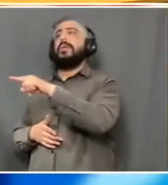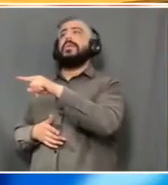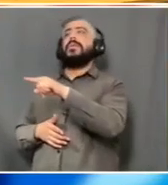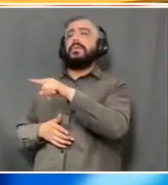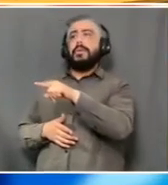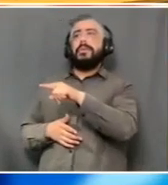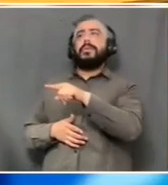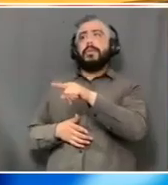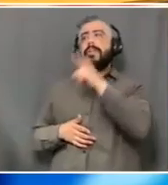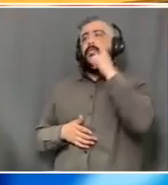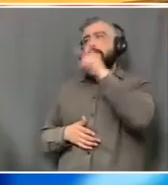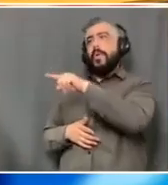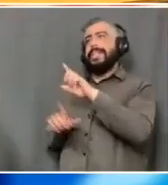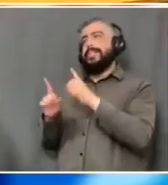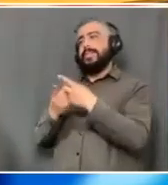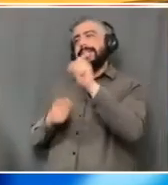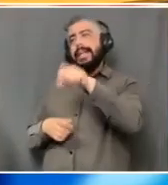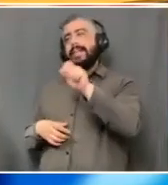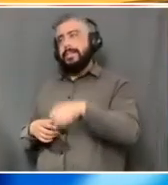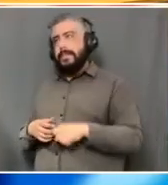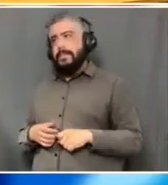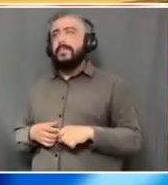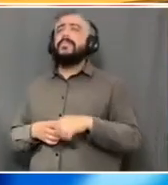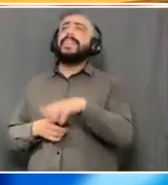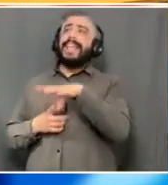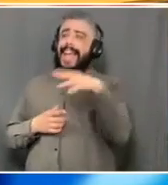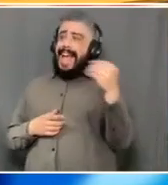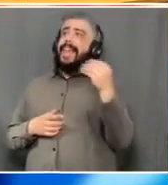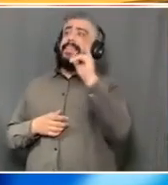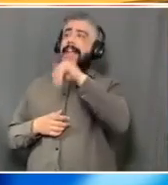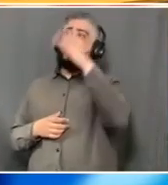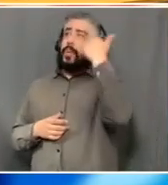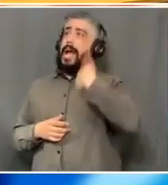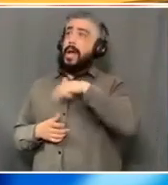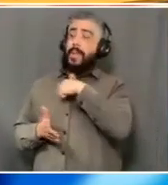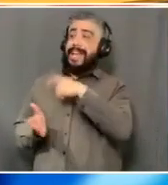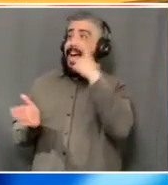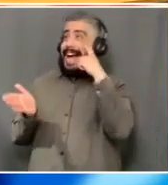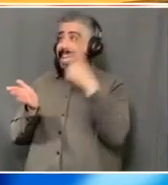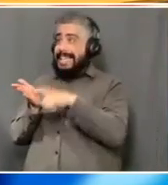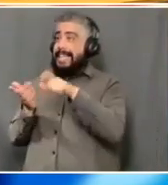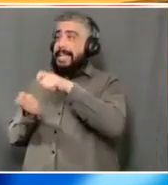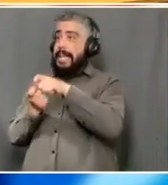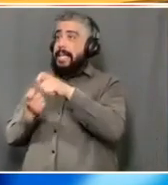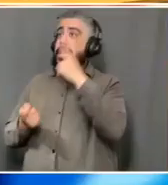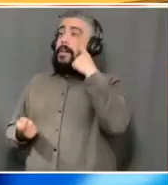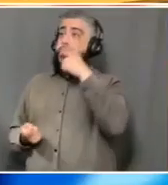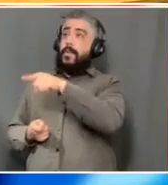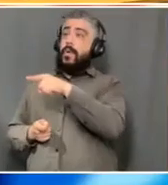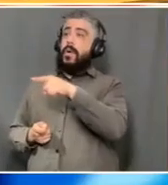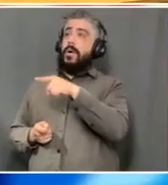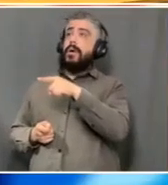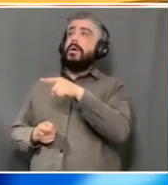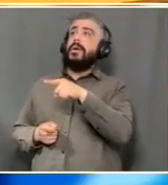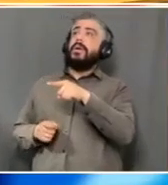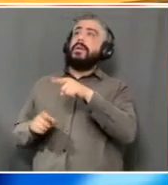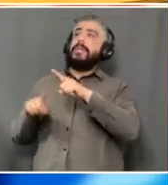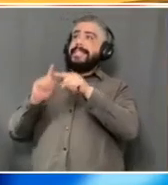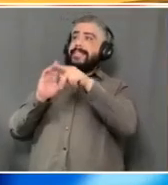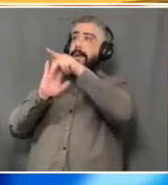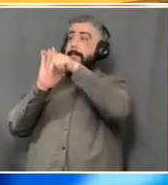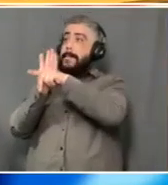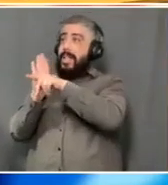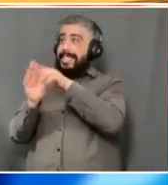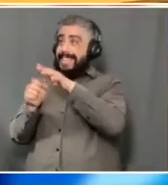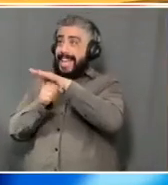for the district. And it is kind of why we highlighted in terms of like the different kind of policy areas that